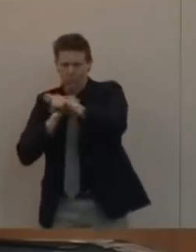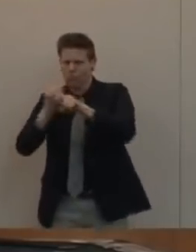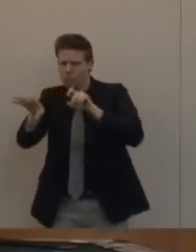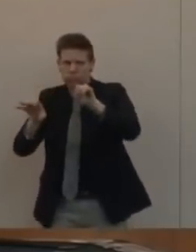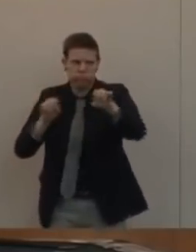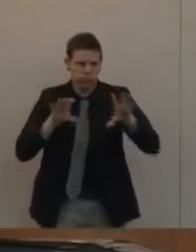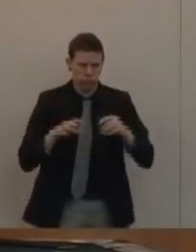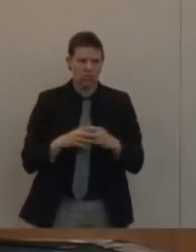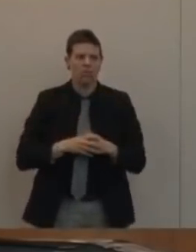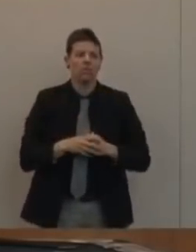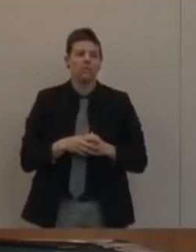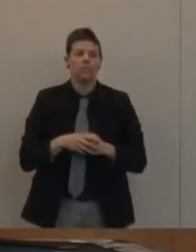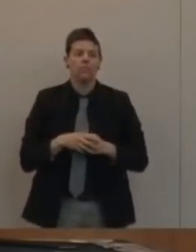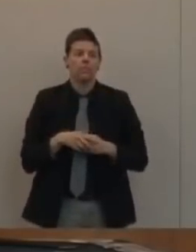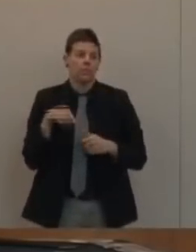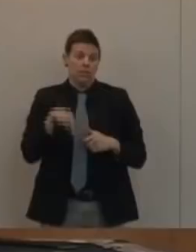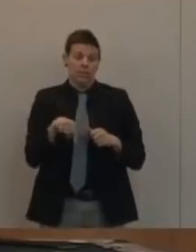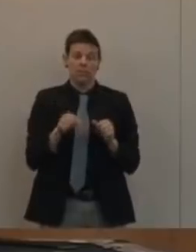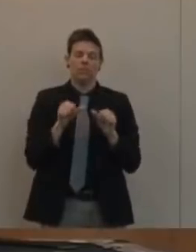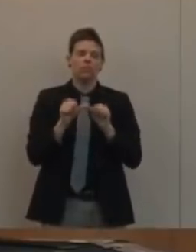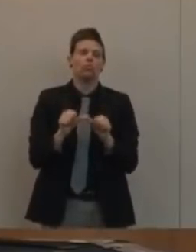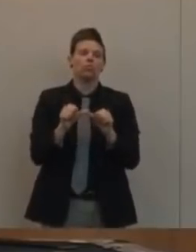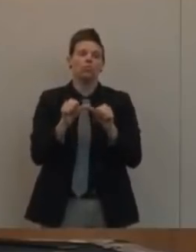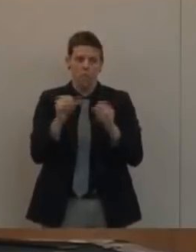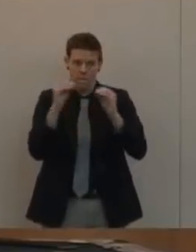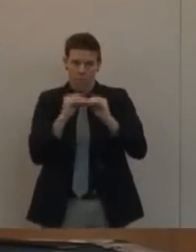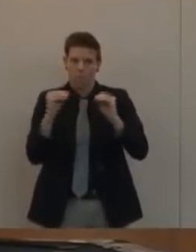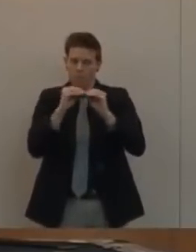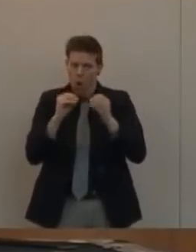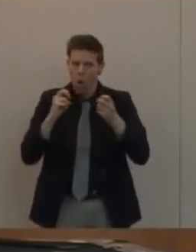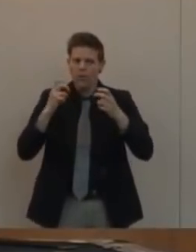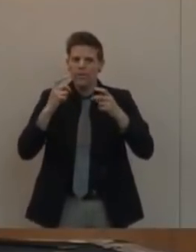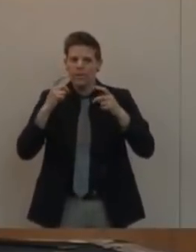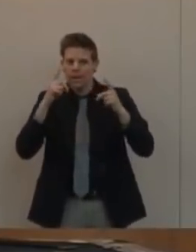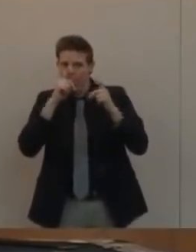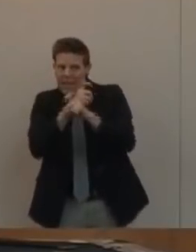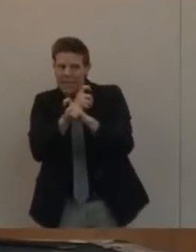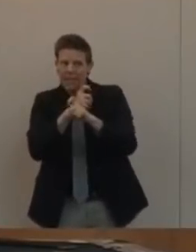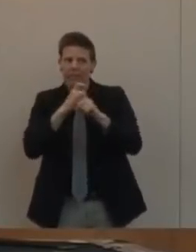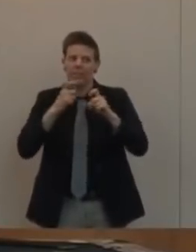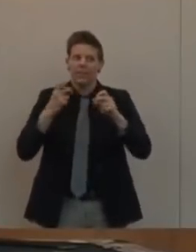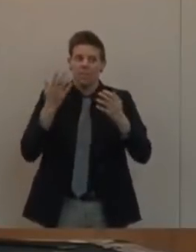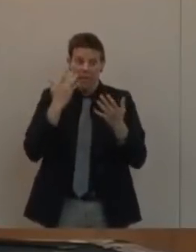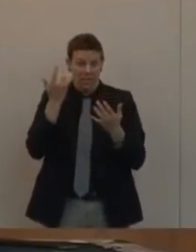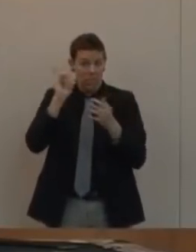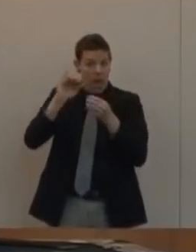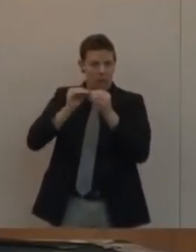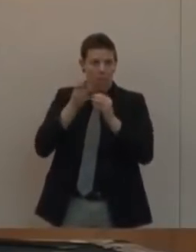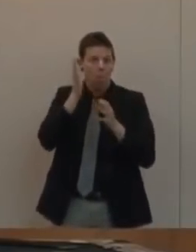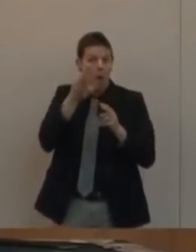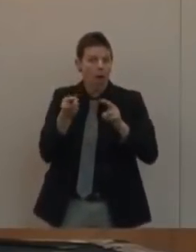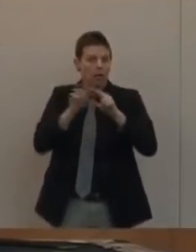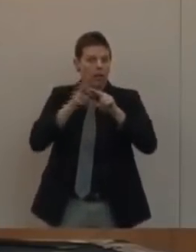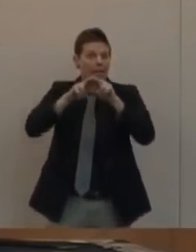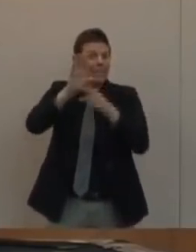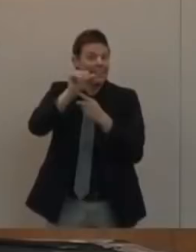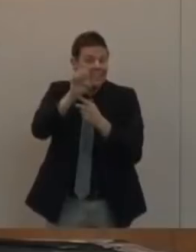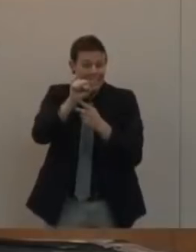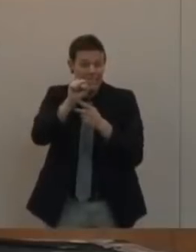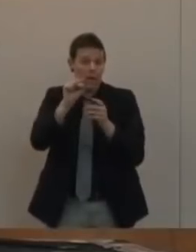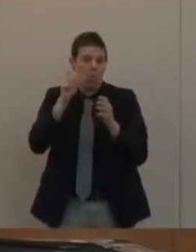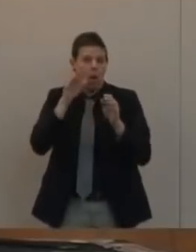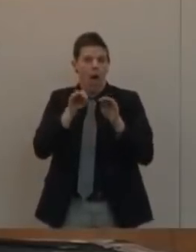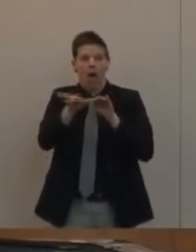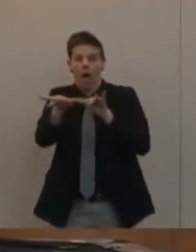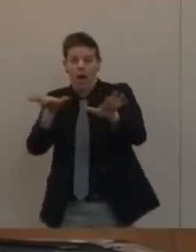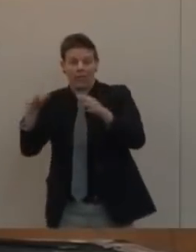this continues to get more difficult and more complicated, because we have more cases and more hospitalizations and more people on